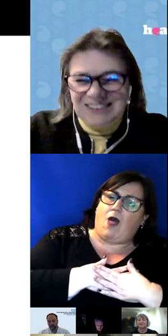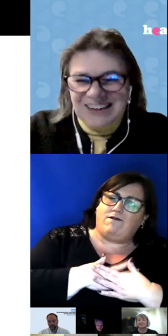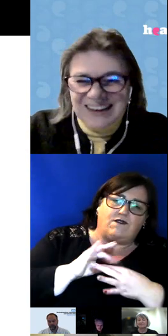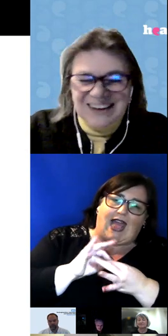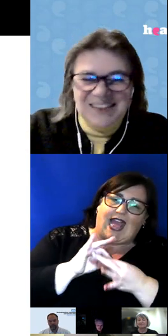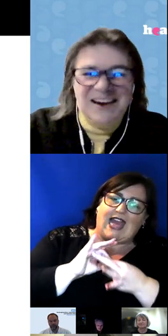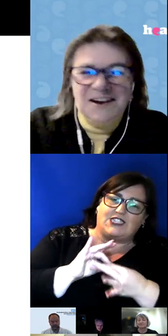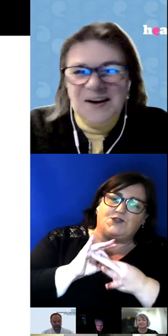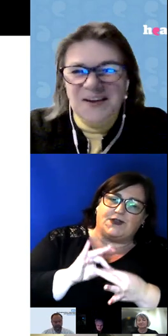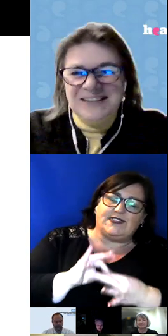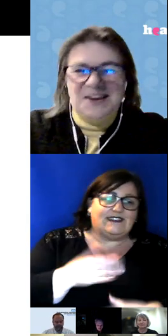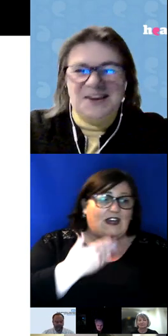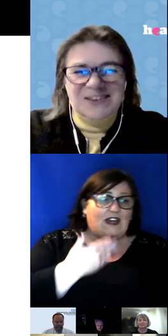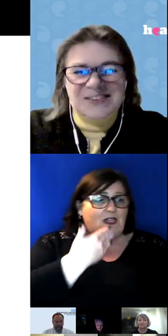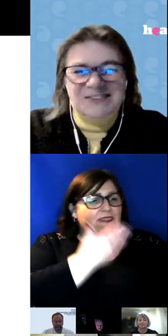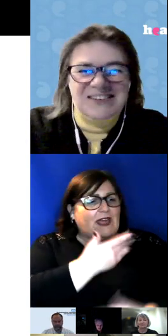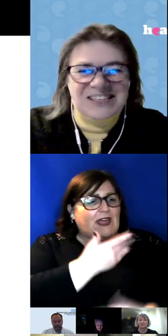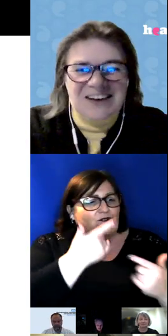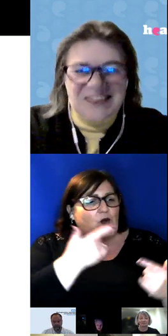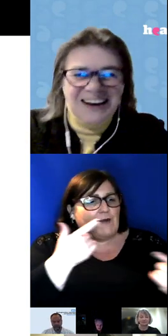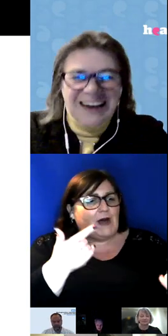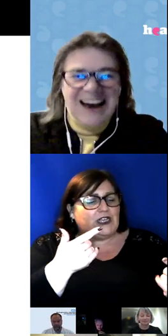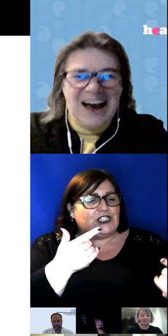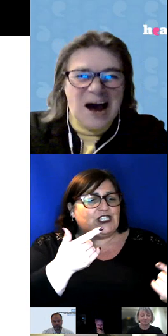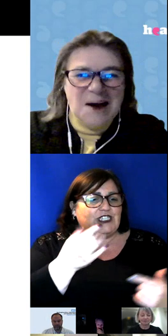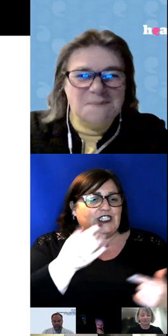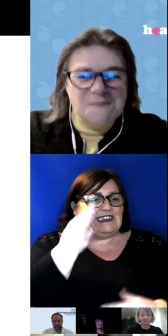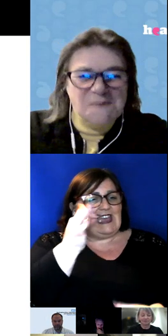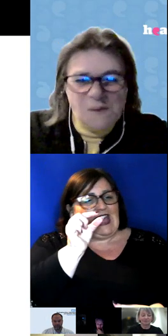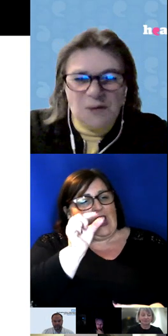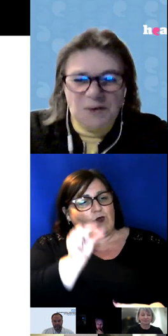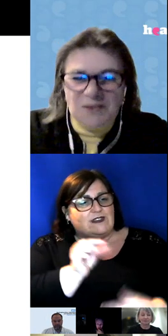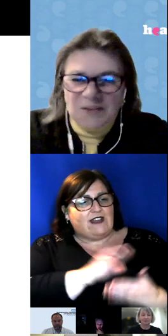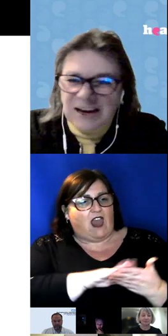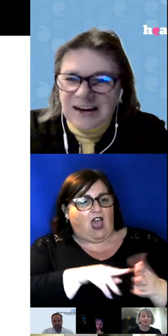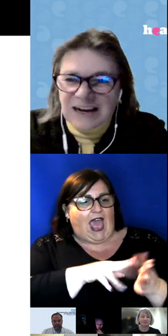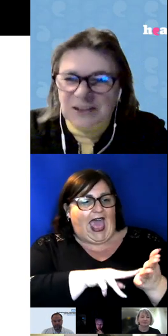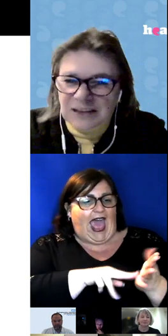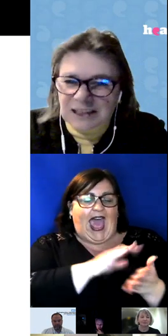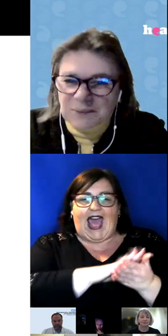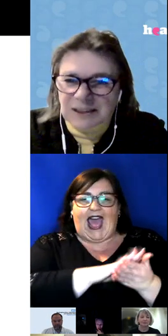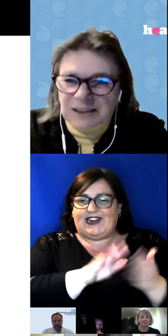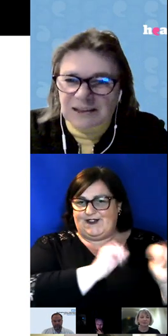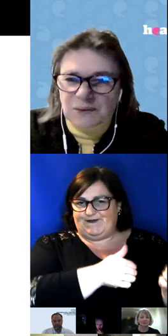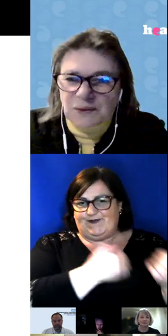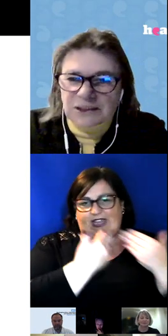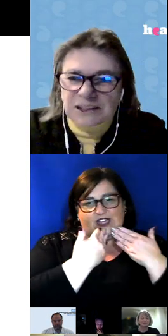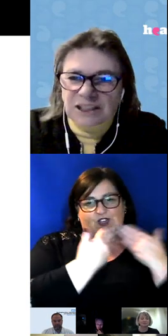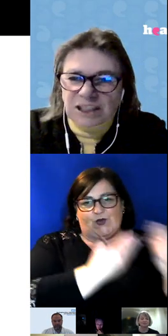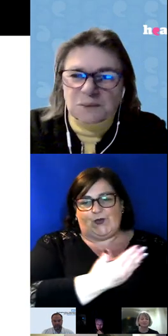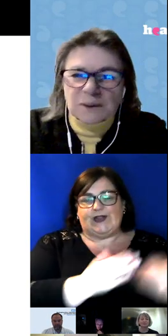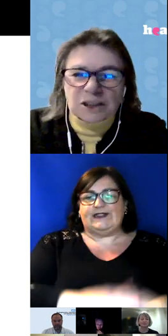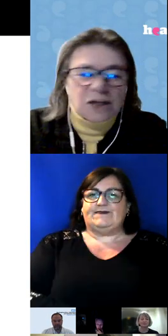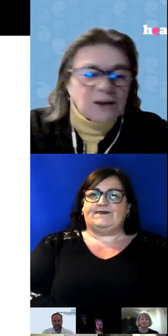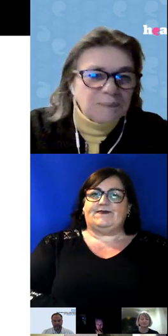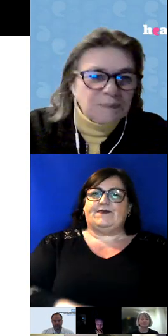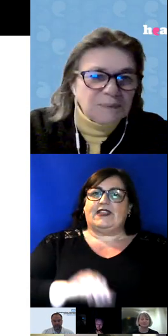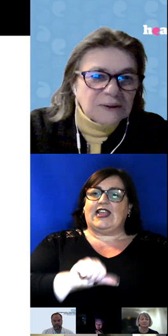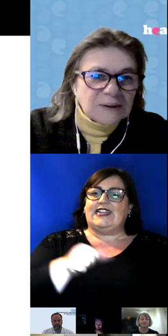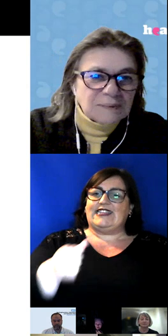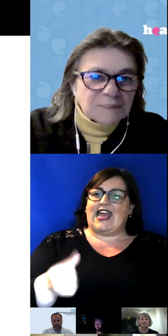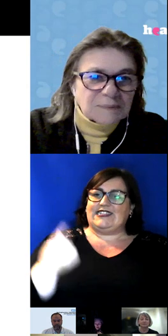much, Councillor Hannah. There you are. There's the HOSC roadshow. What the next person I'd like to call on is Jess